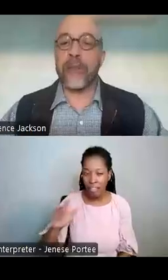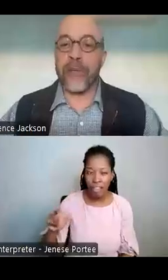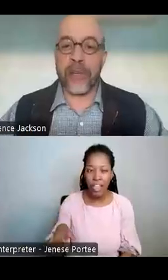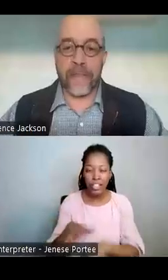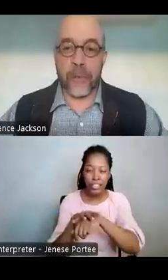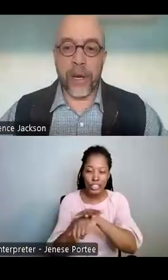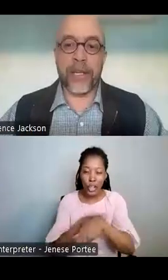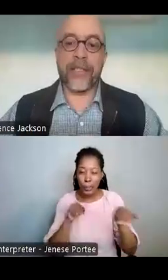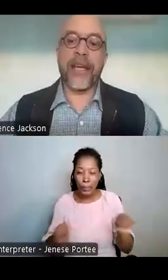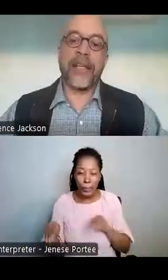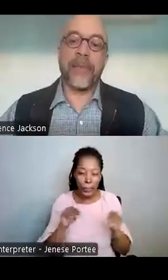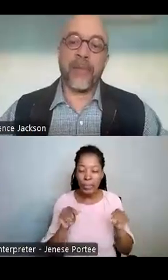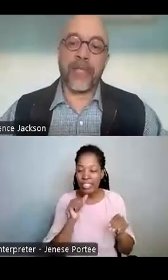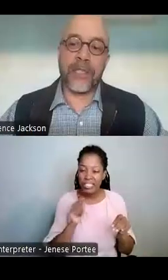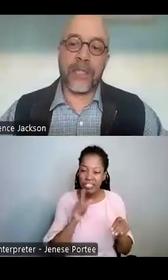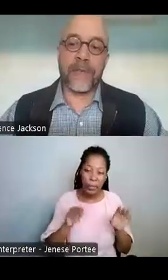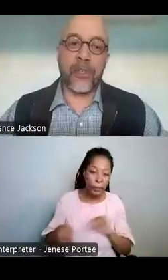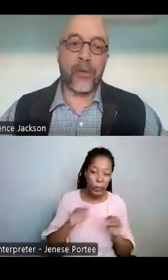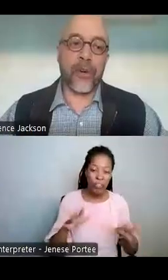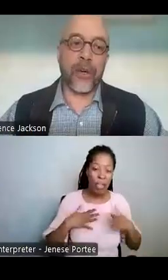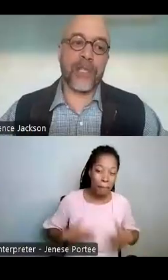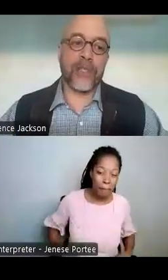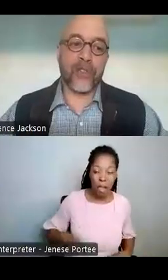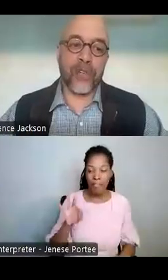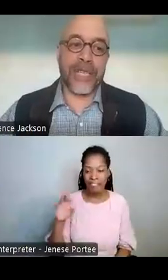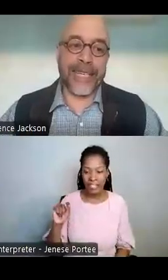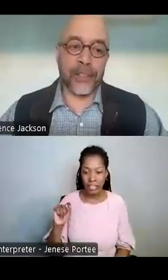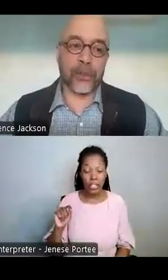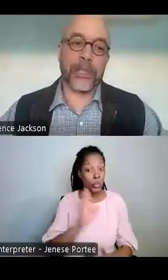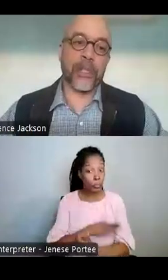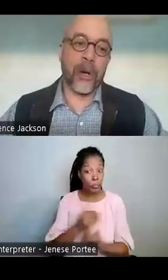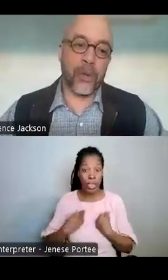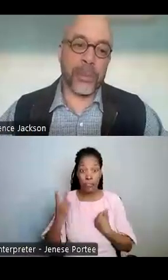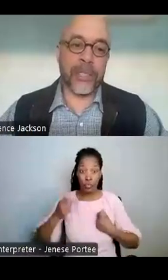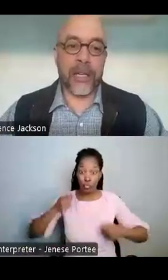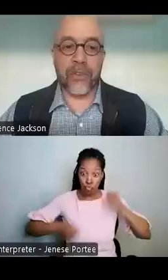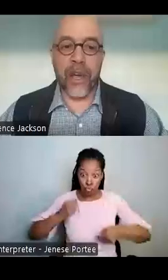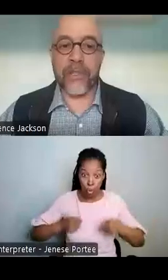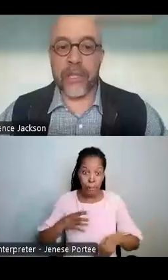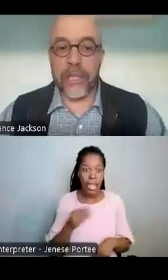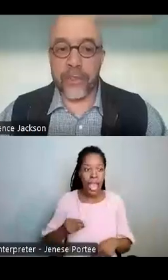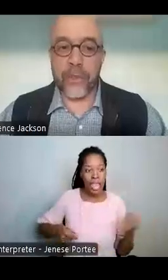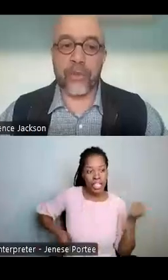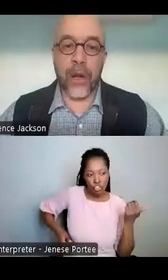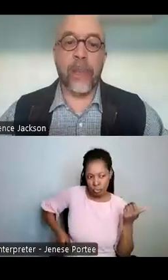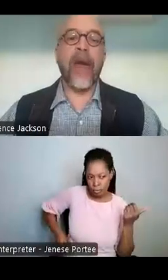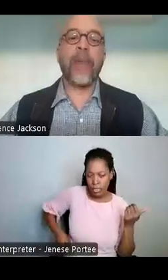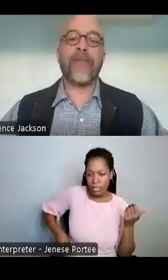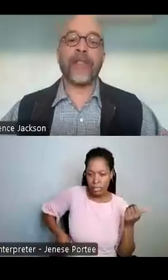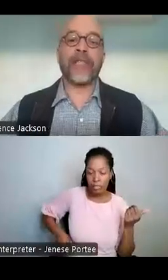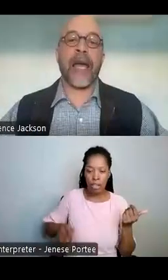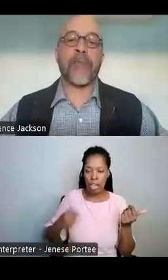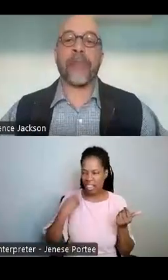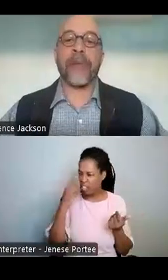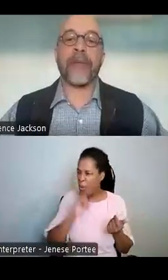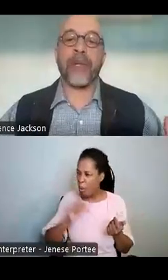hardly moving their feet or bodies. The music consisted of two drums and a stringed instrument. An old man sat astride of a cylindrical drum about a foot